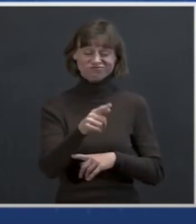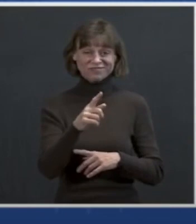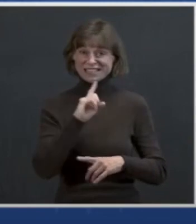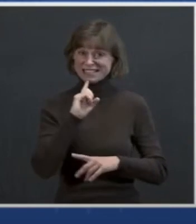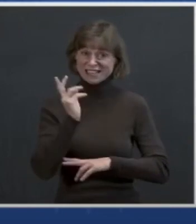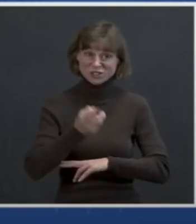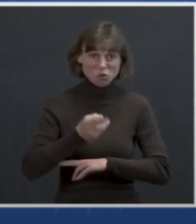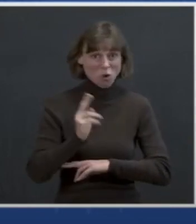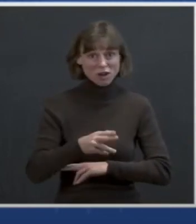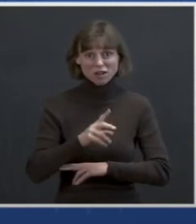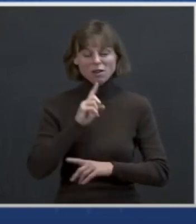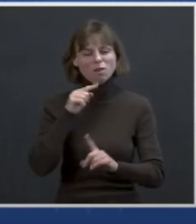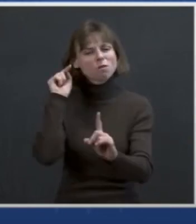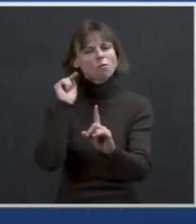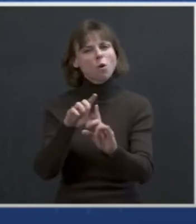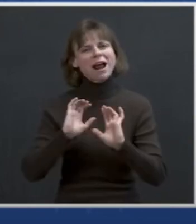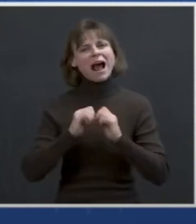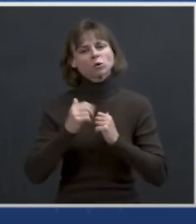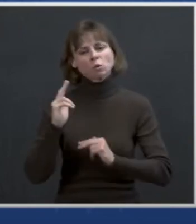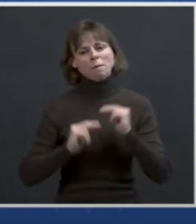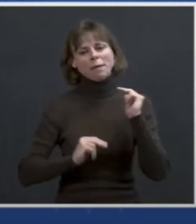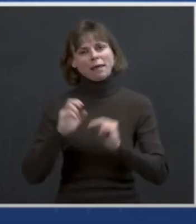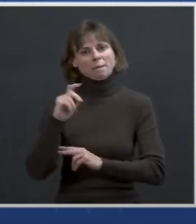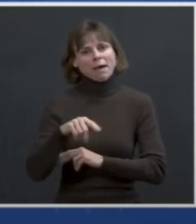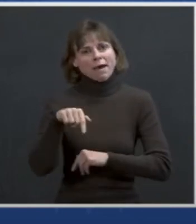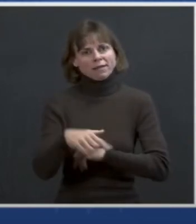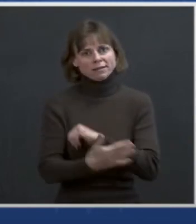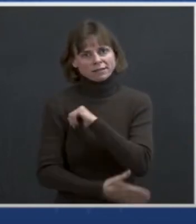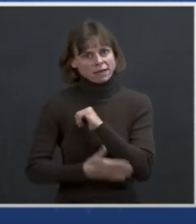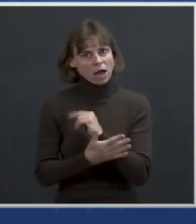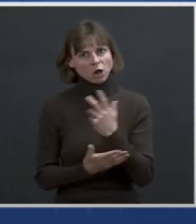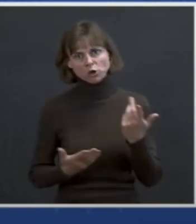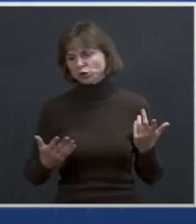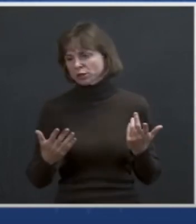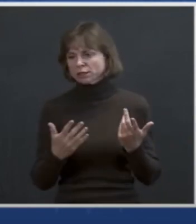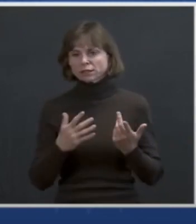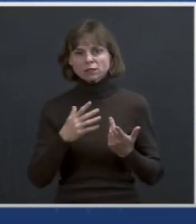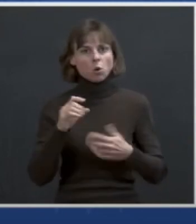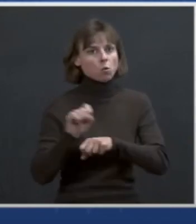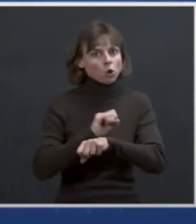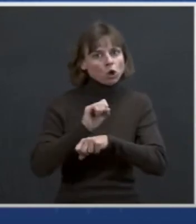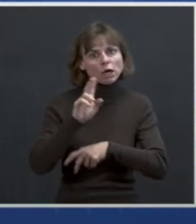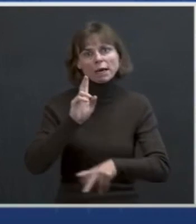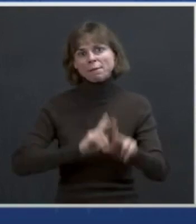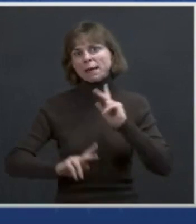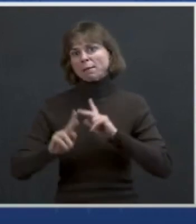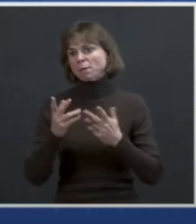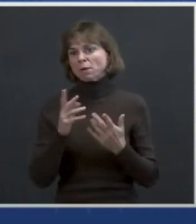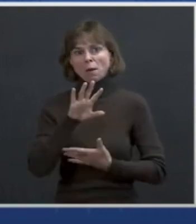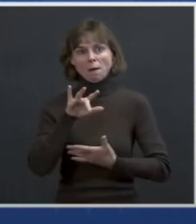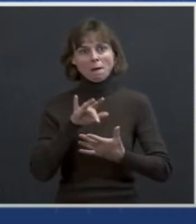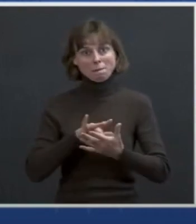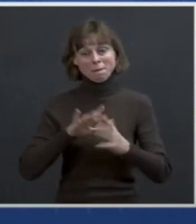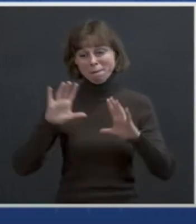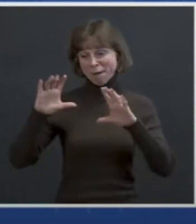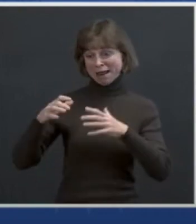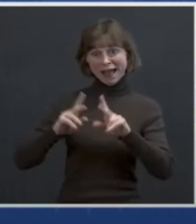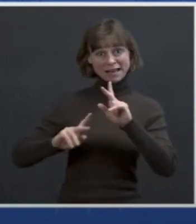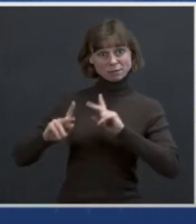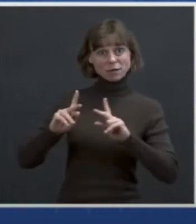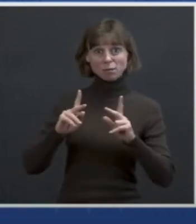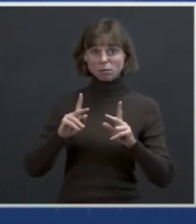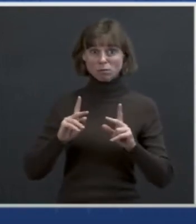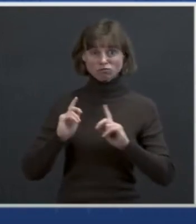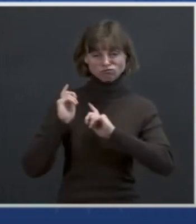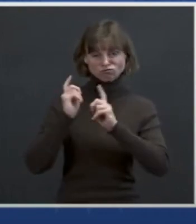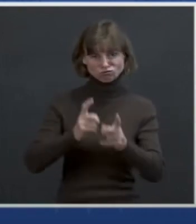country and giving people in this nation, working people, middle-class folks, people who built the country, a fighting chance. That's